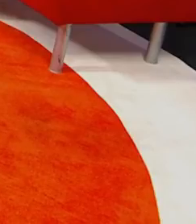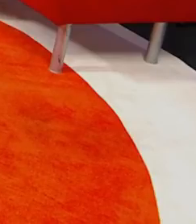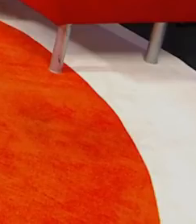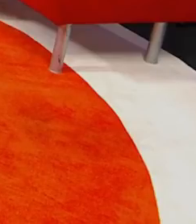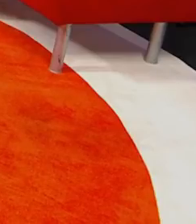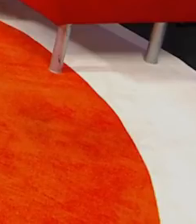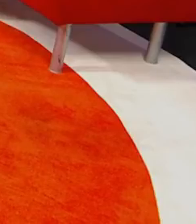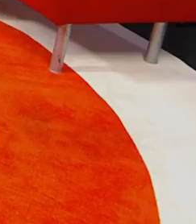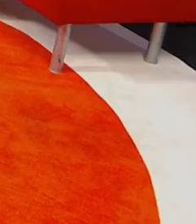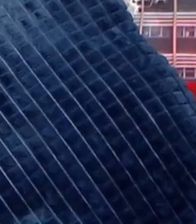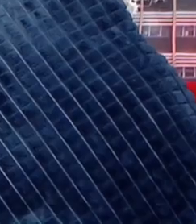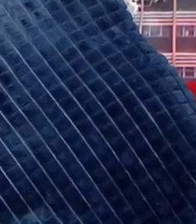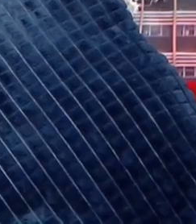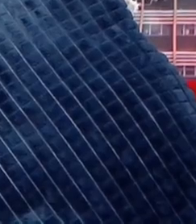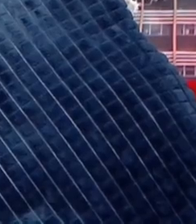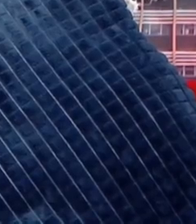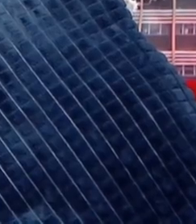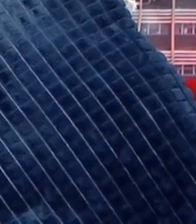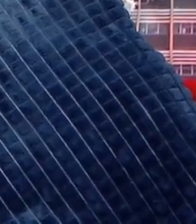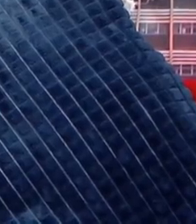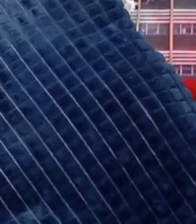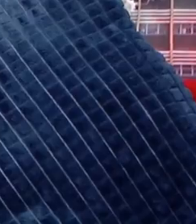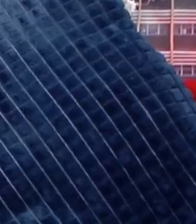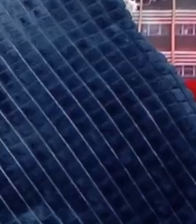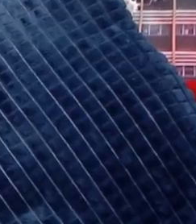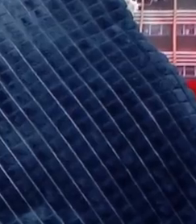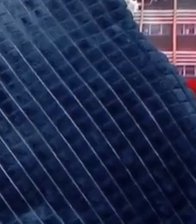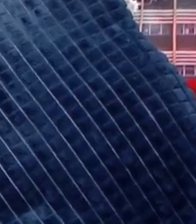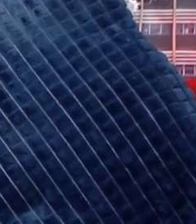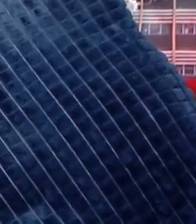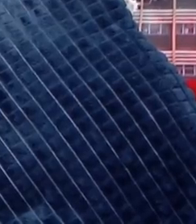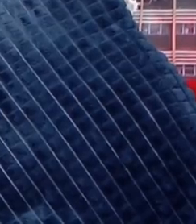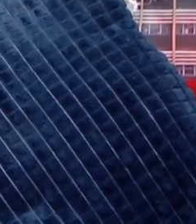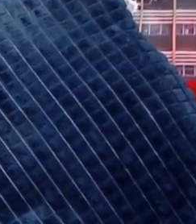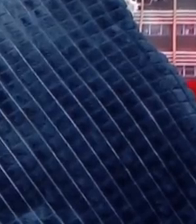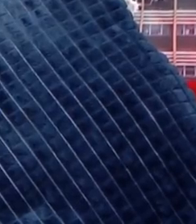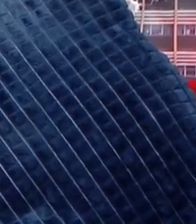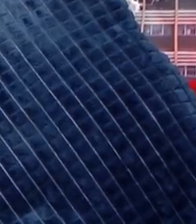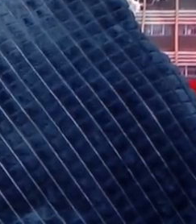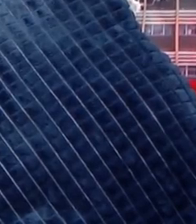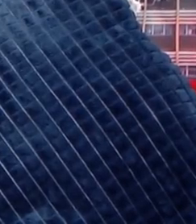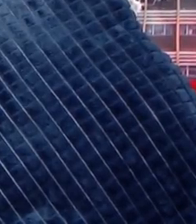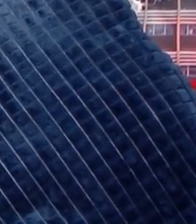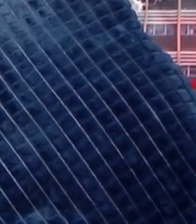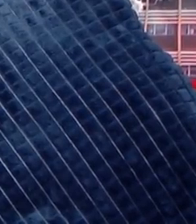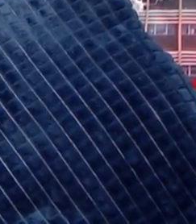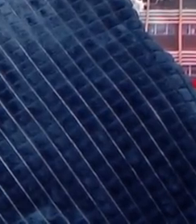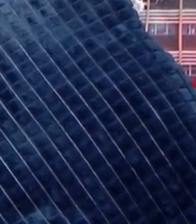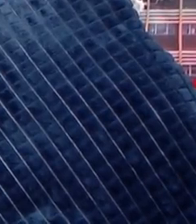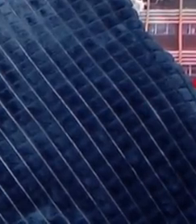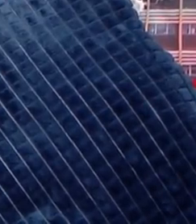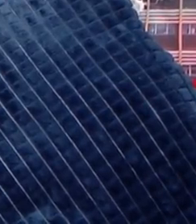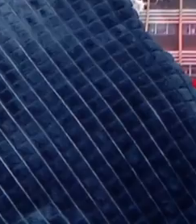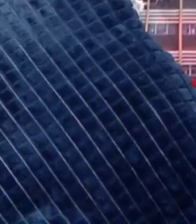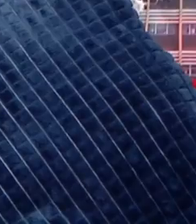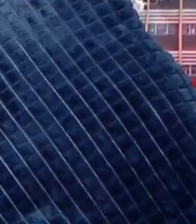Okay. And in terms of our star players and in terms of our retention, anyone can